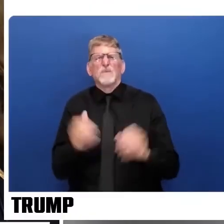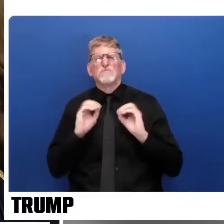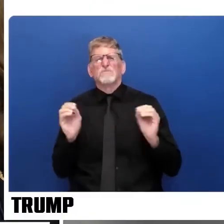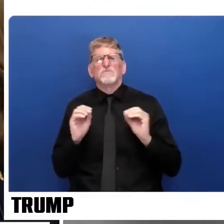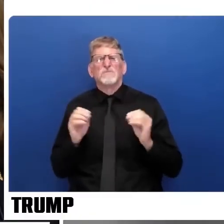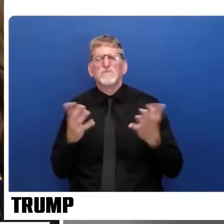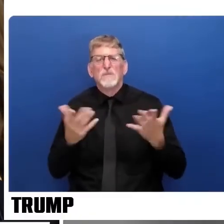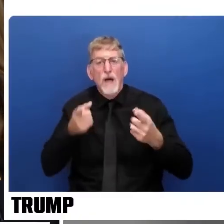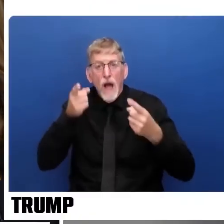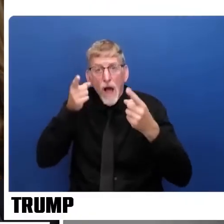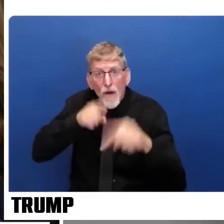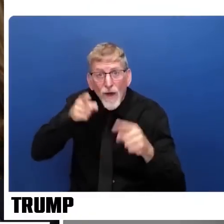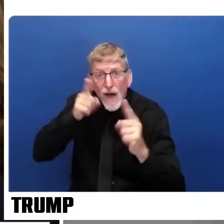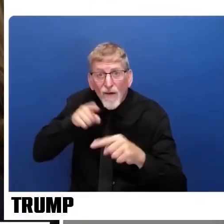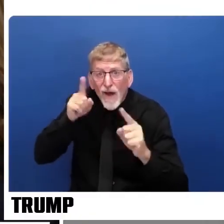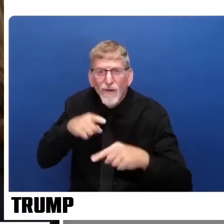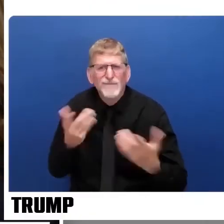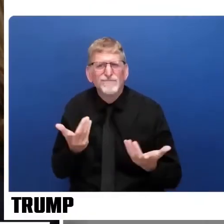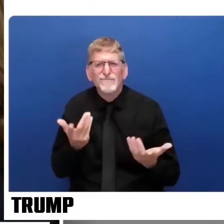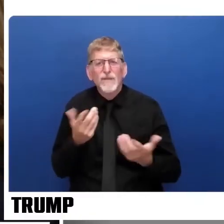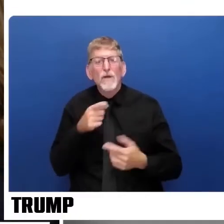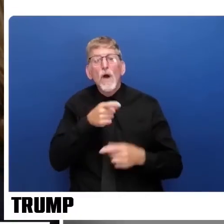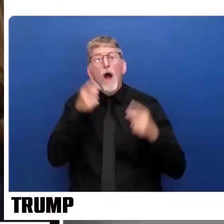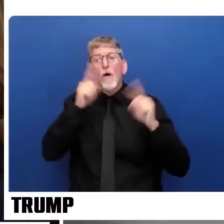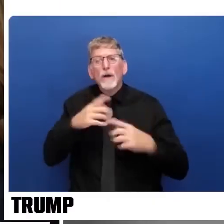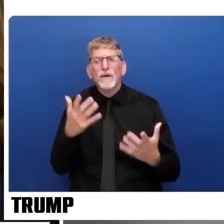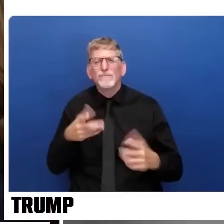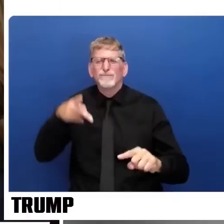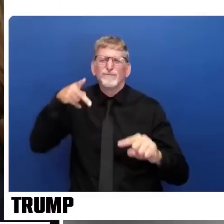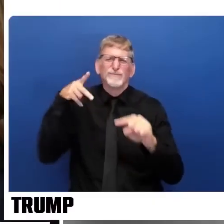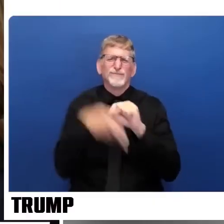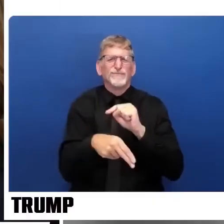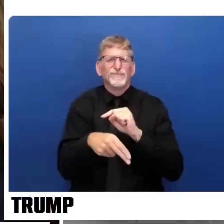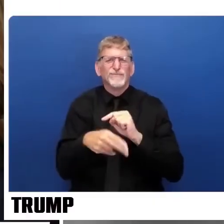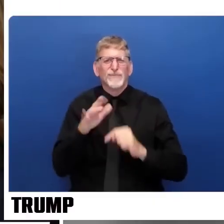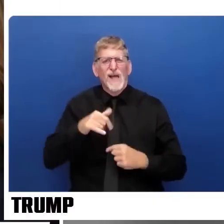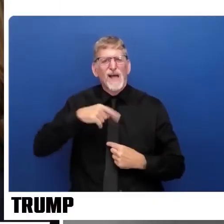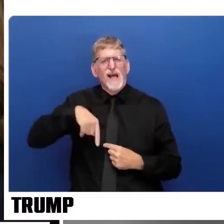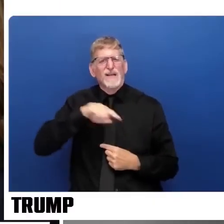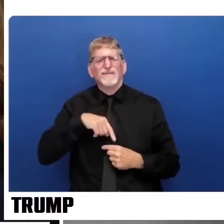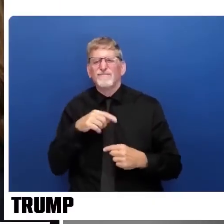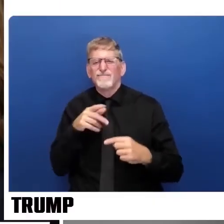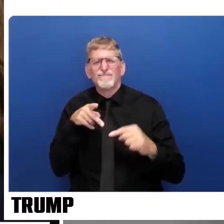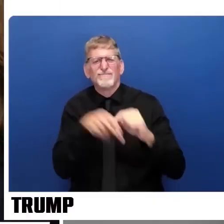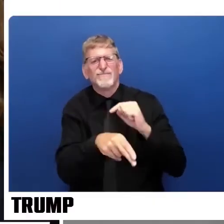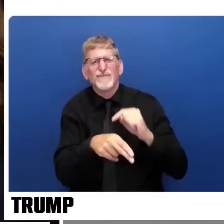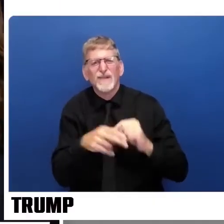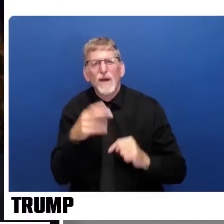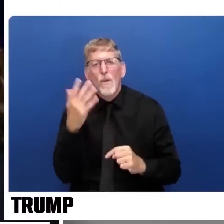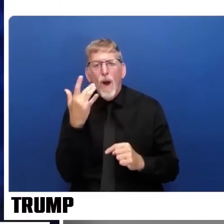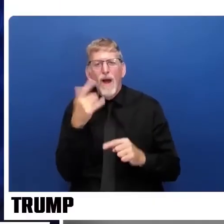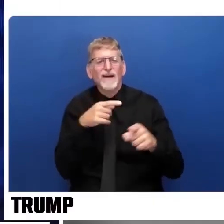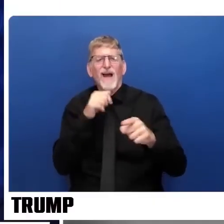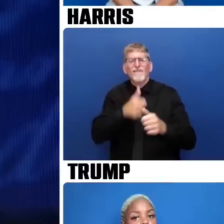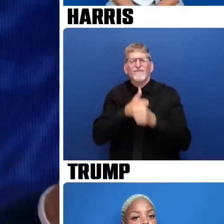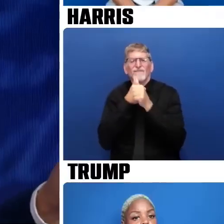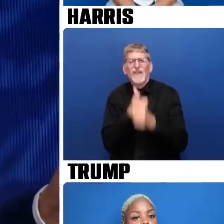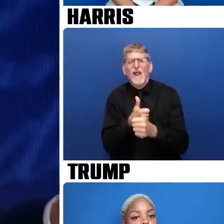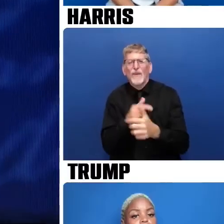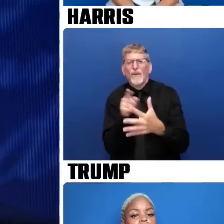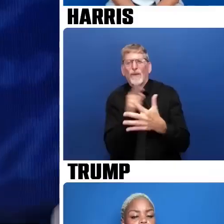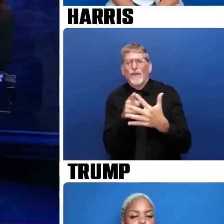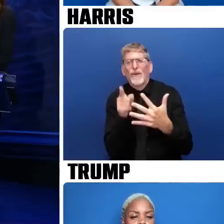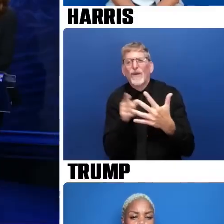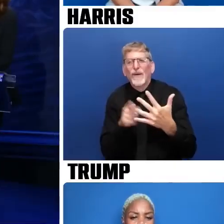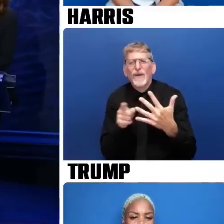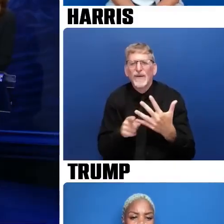was terminated by us because they didn't do what they were supposed to do. I want to move on. And these people did